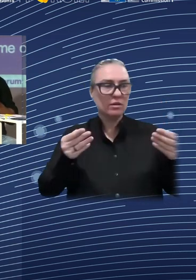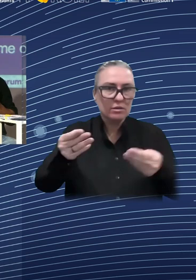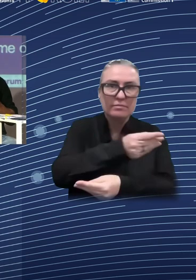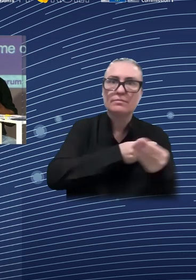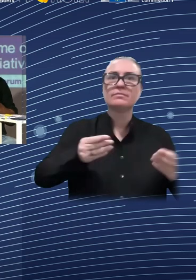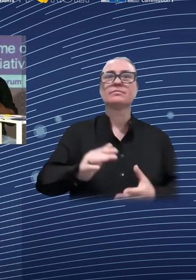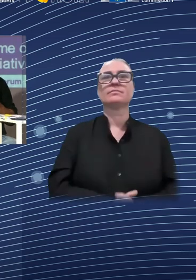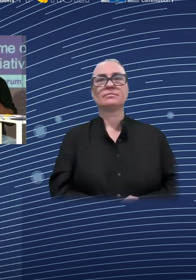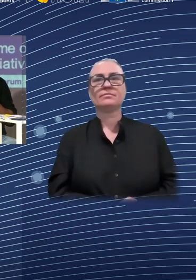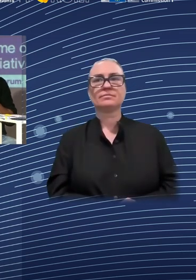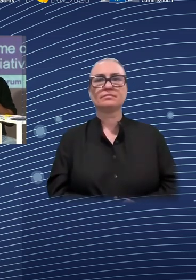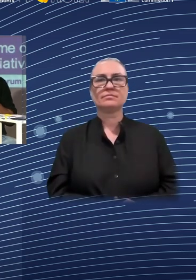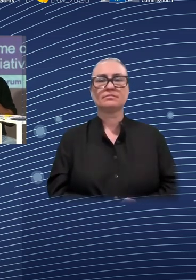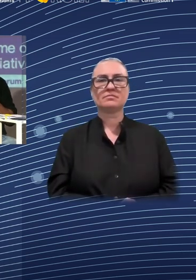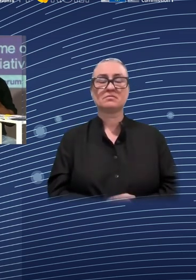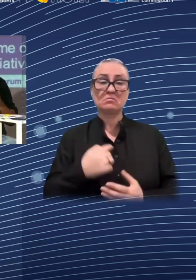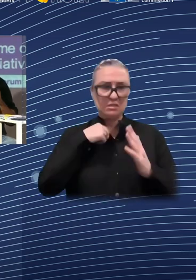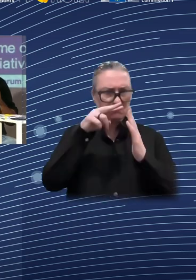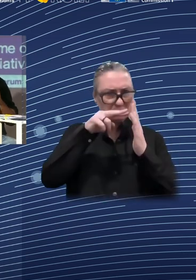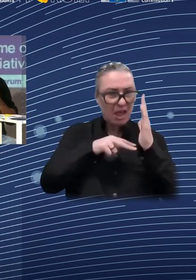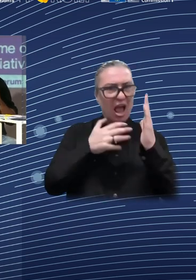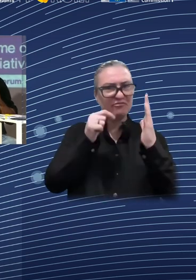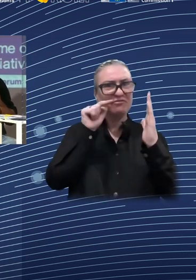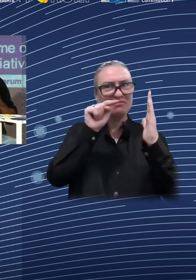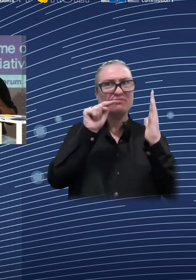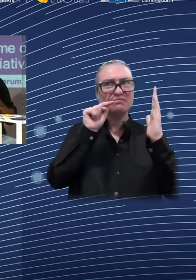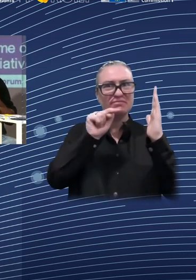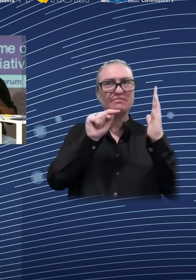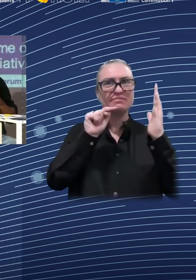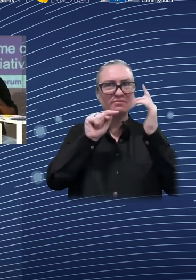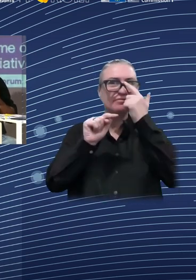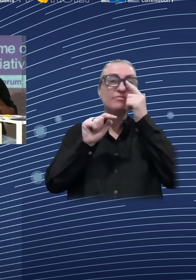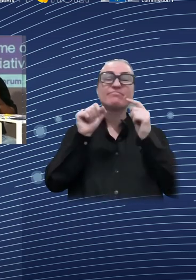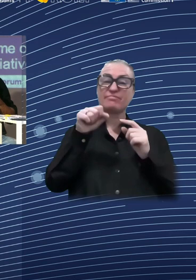a European initiative, to create a digital commons foundation.